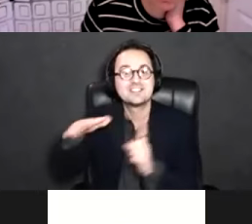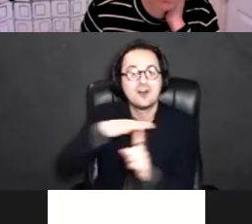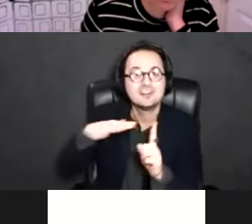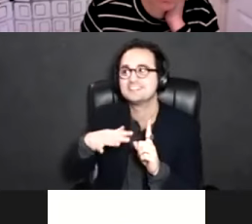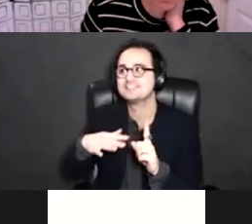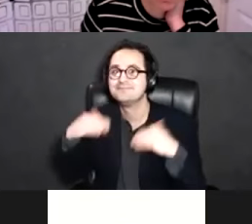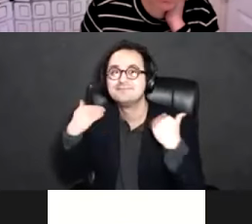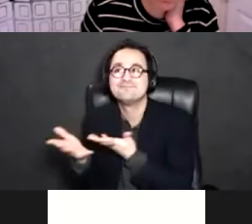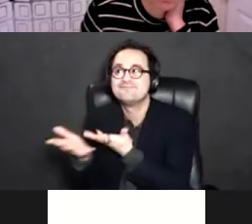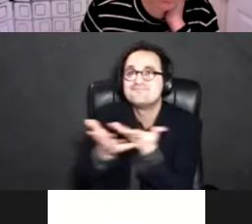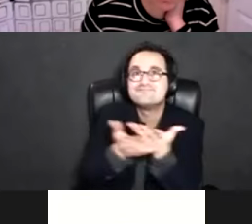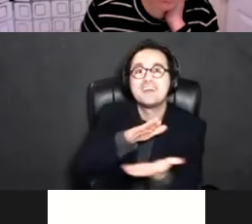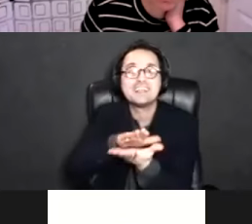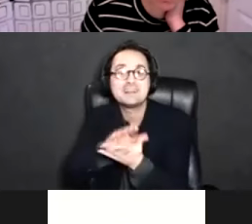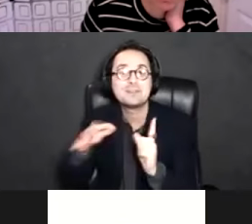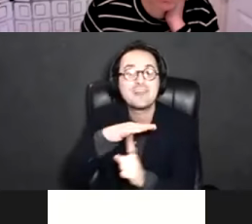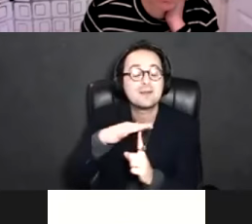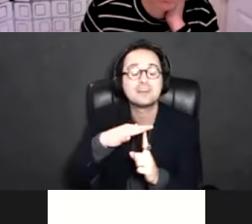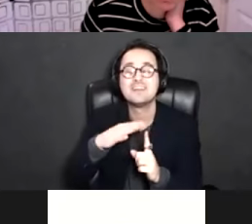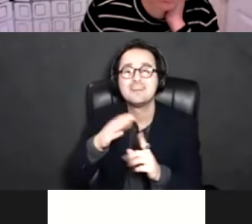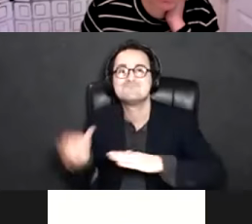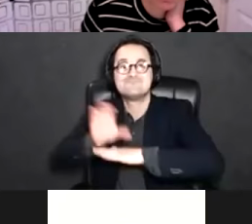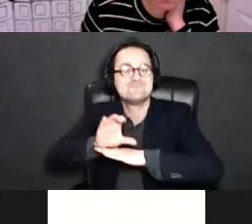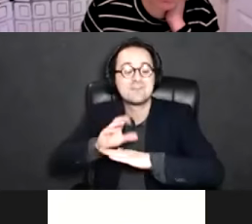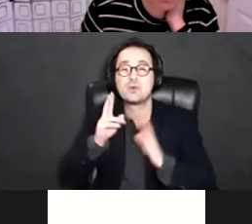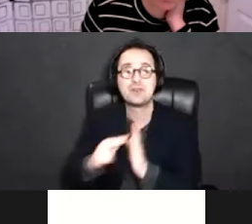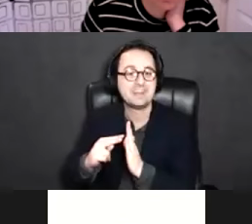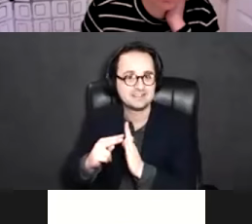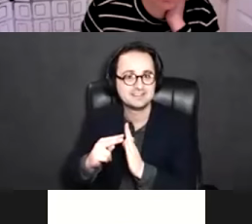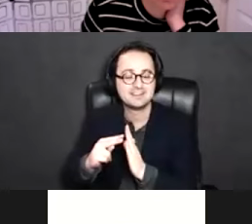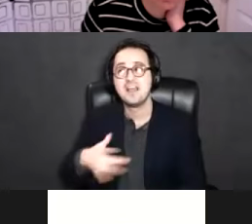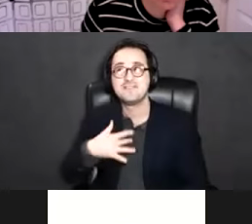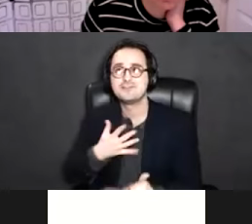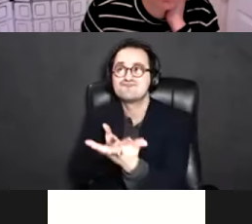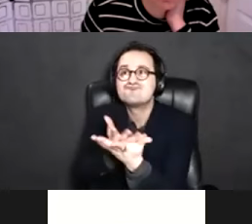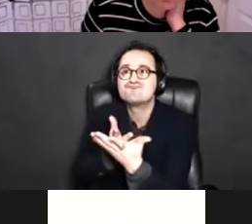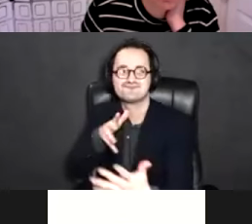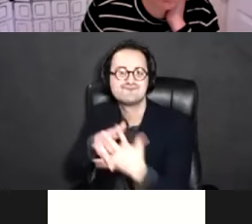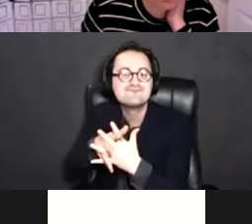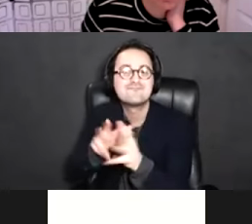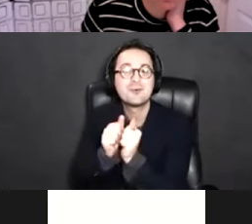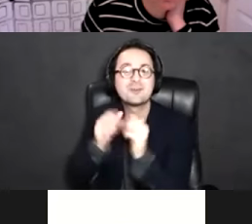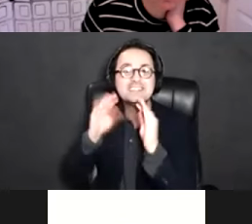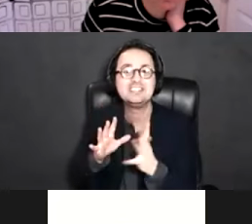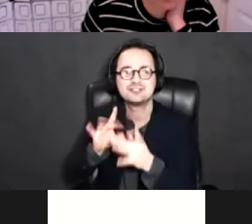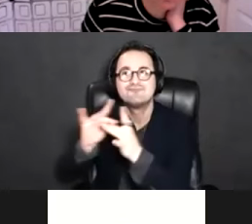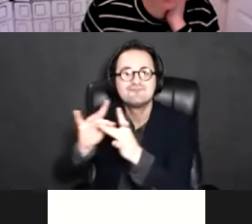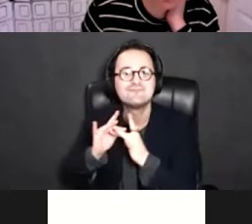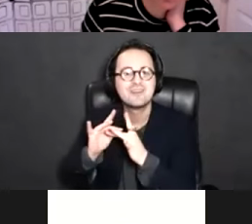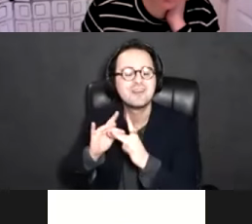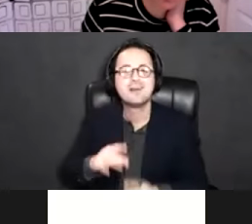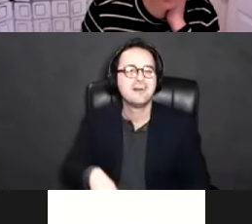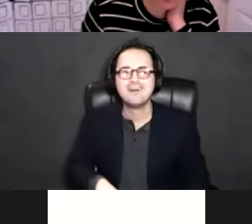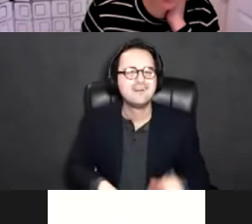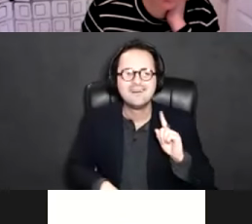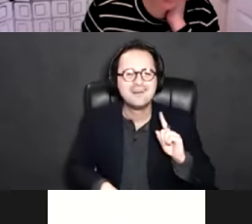academic environment was reading. So they didn't, you know, just feeling engaged and feeling affinity towards a teacher, you're not going to learn algebra if